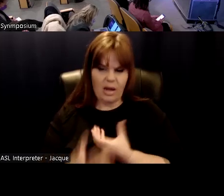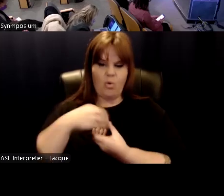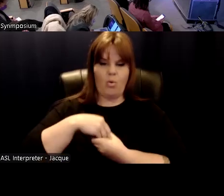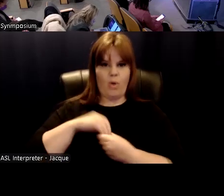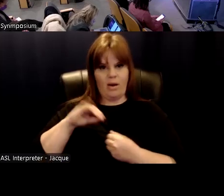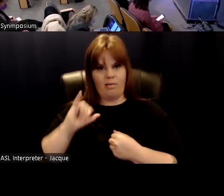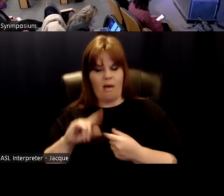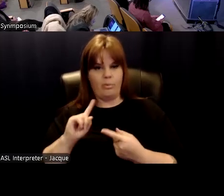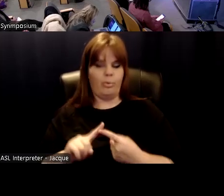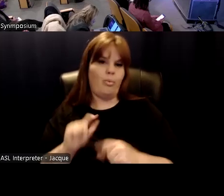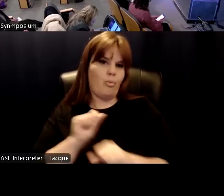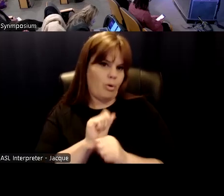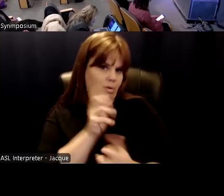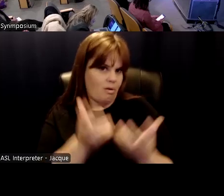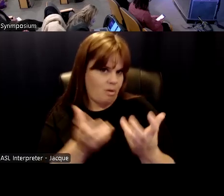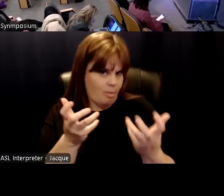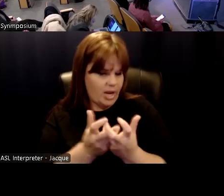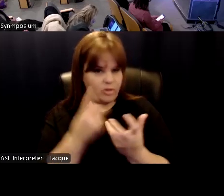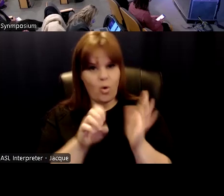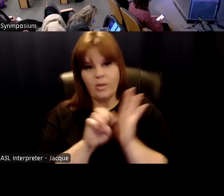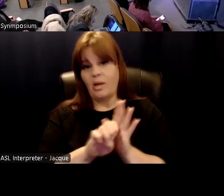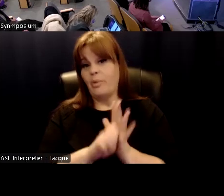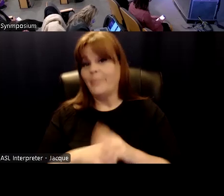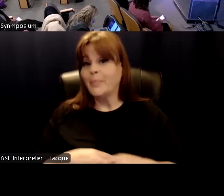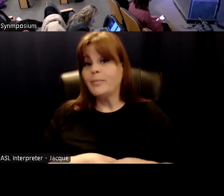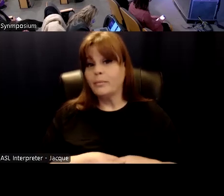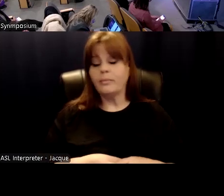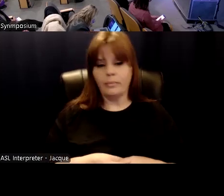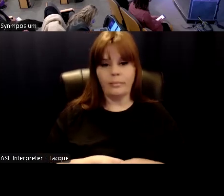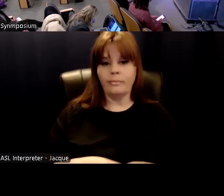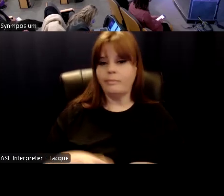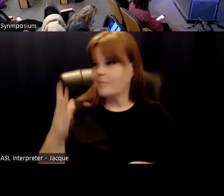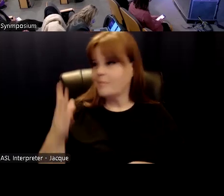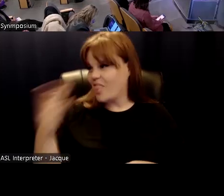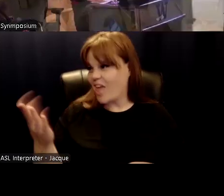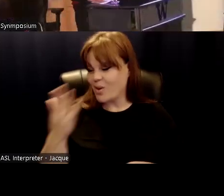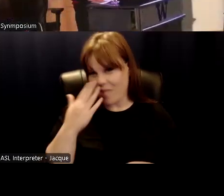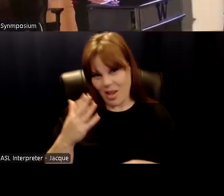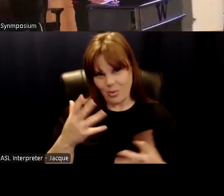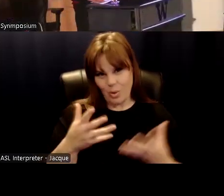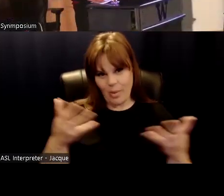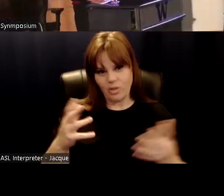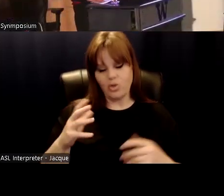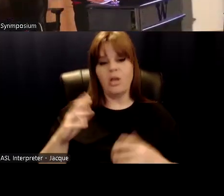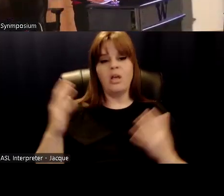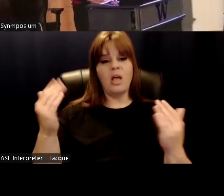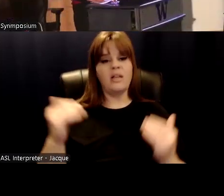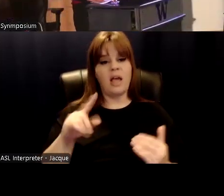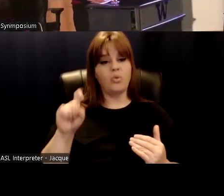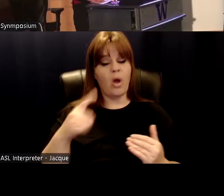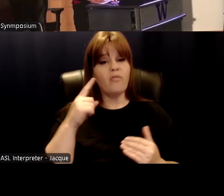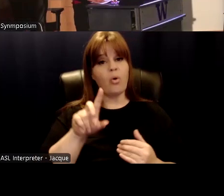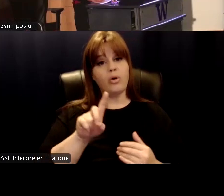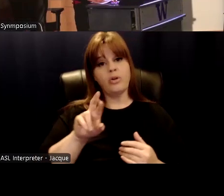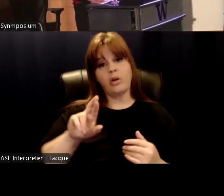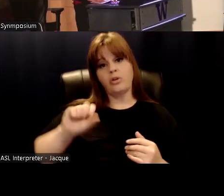into work accommodations, for example. Thank you. Thank you so much. My next question is for Dr.